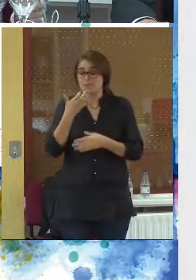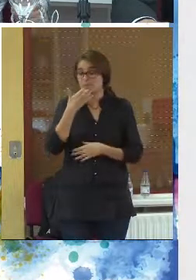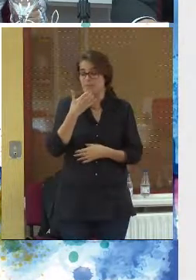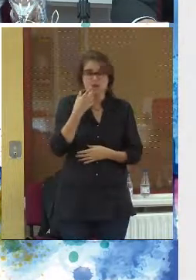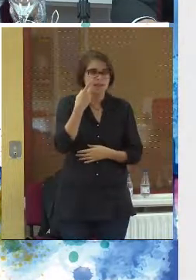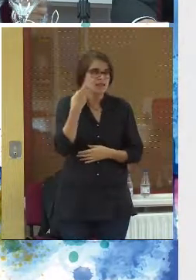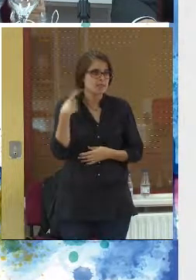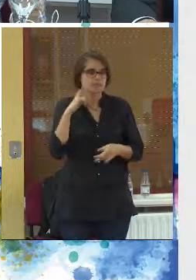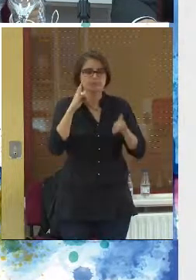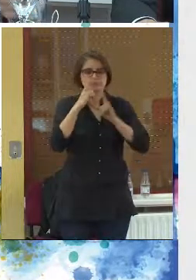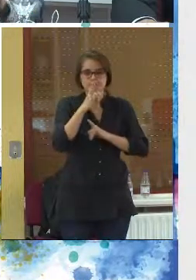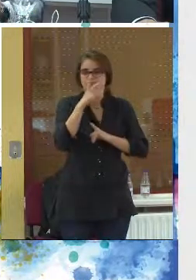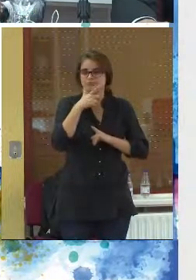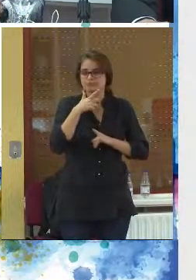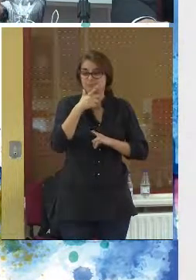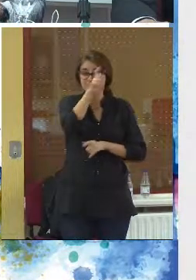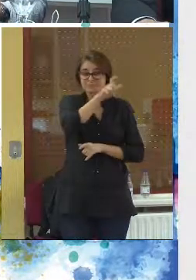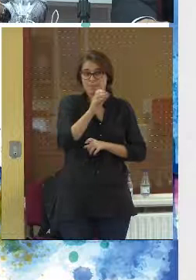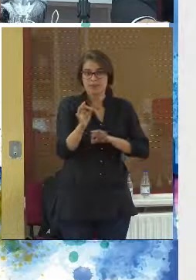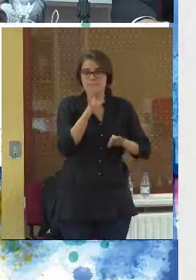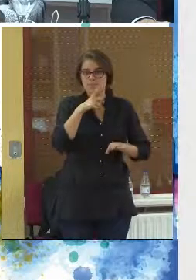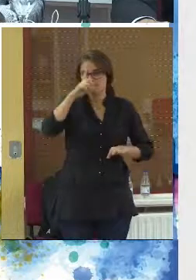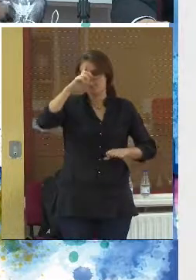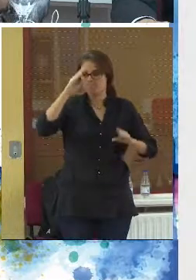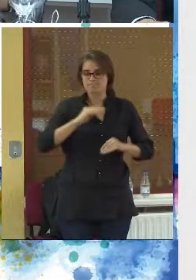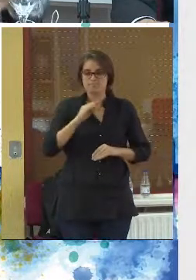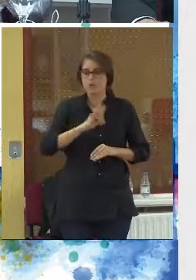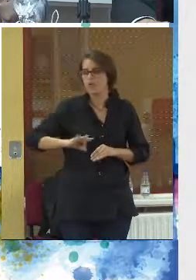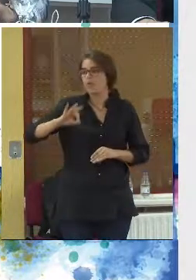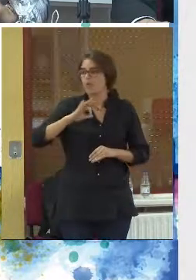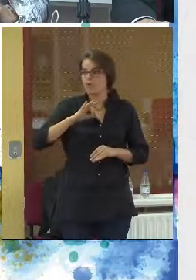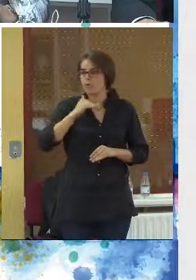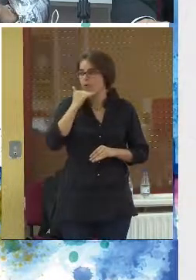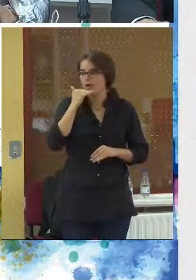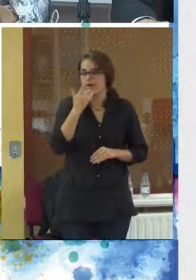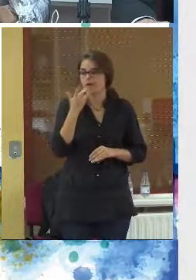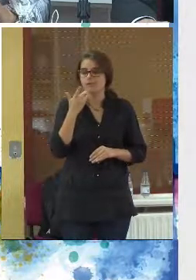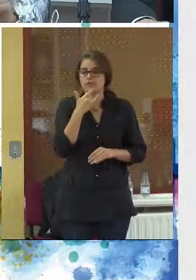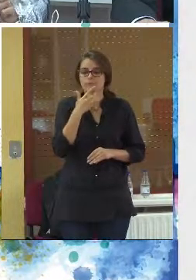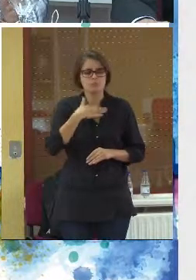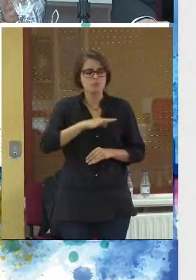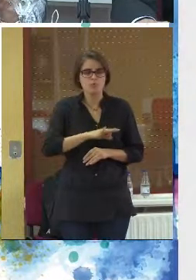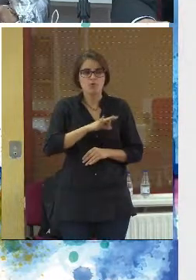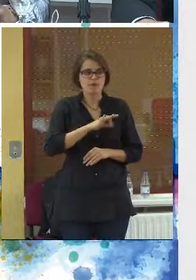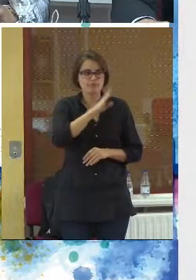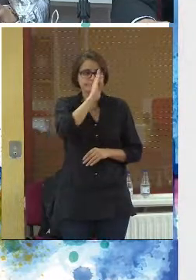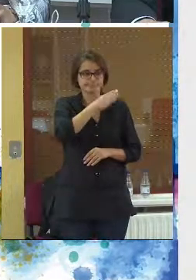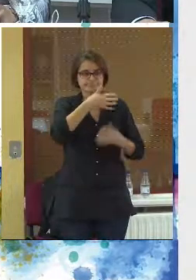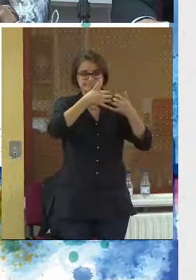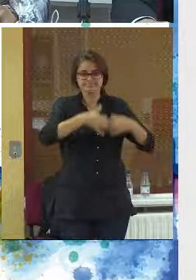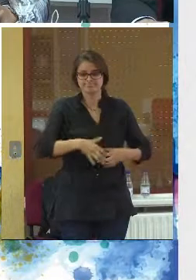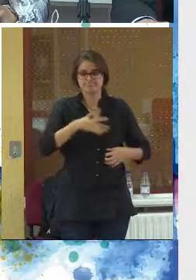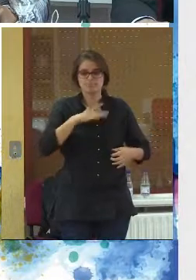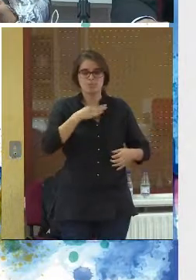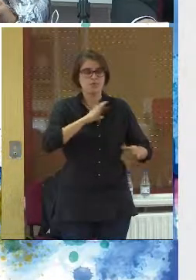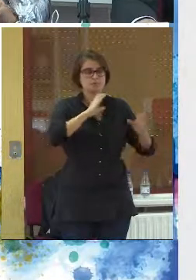need to make any questions, and if you need to ask any questions to the tutor when you make the photocopy, you have